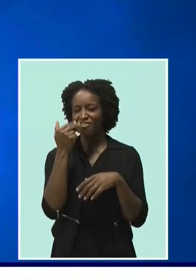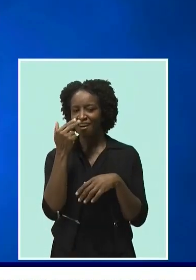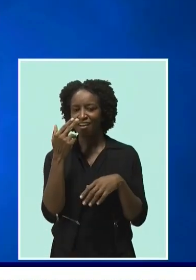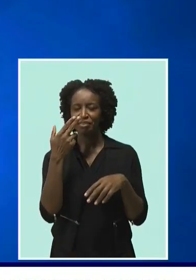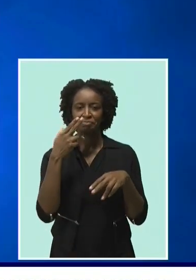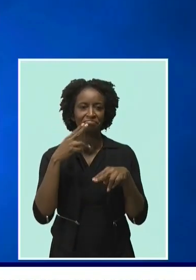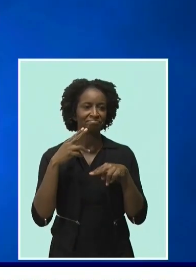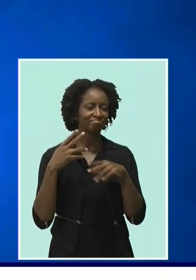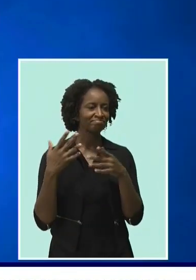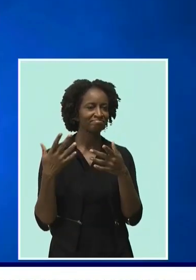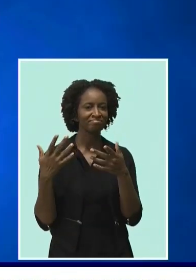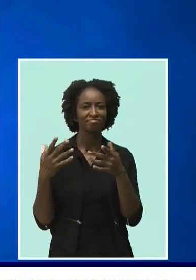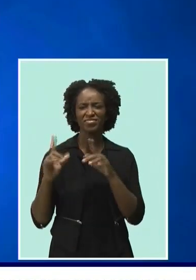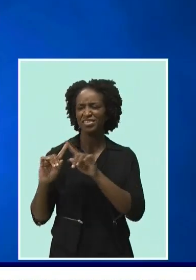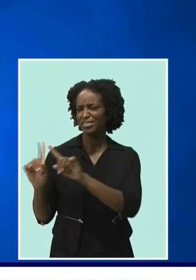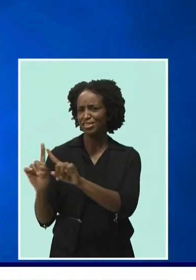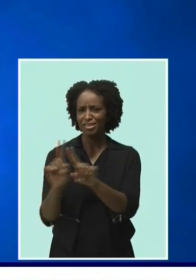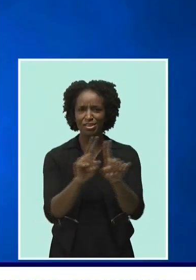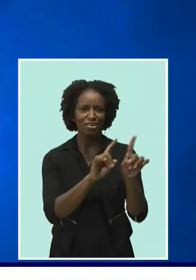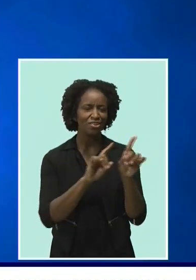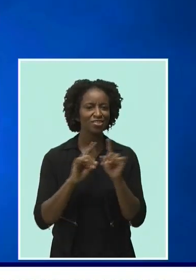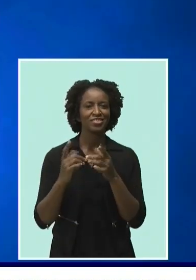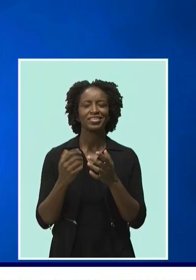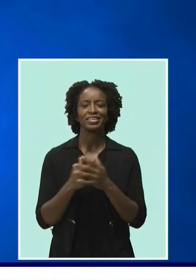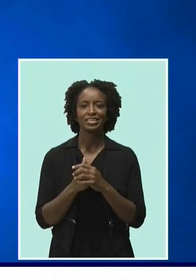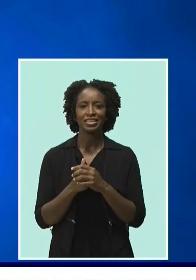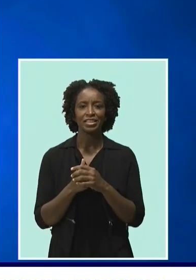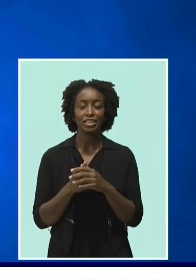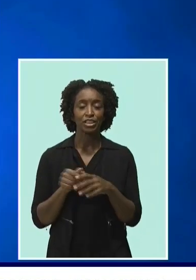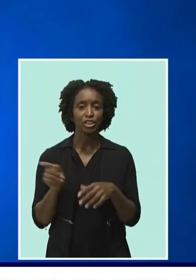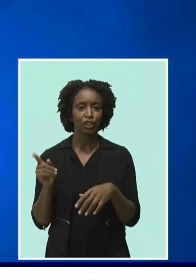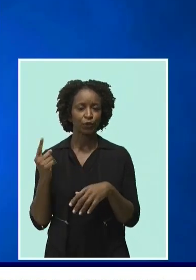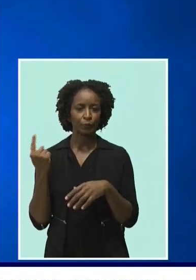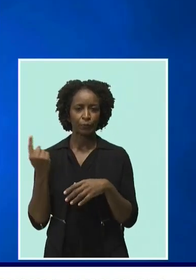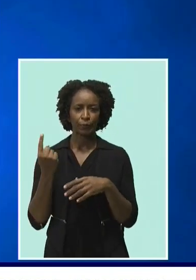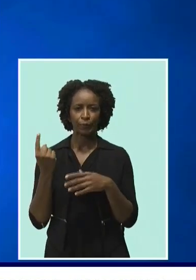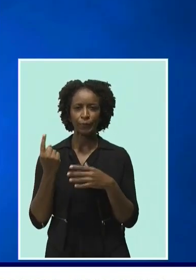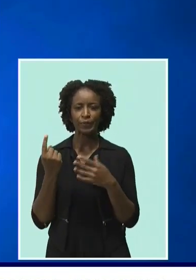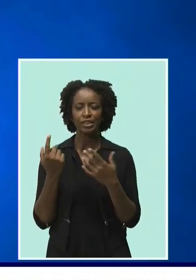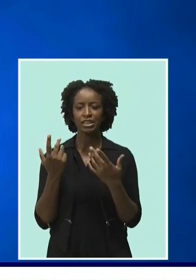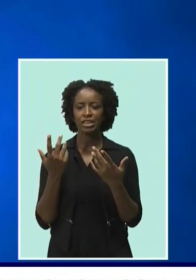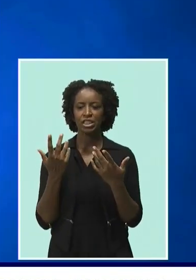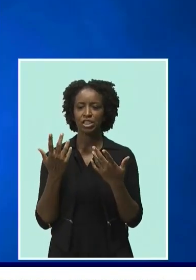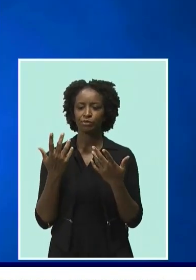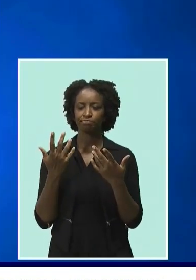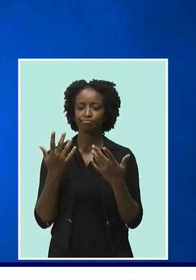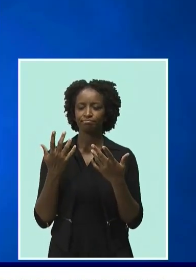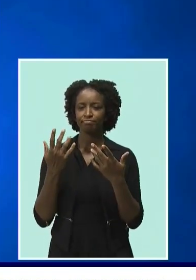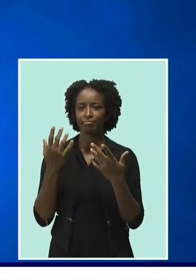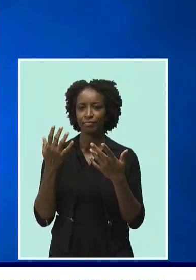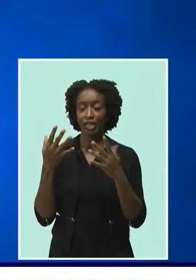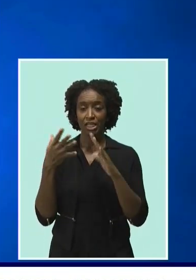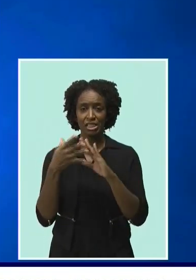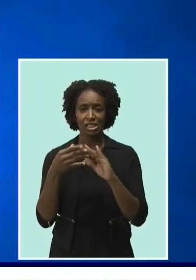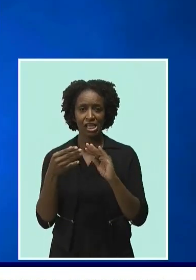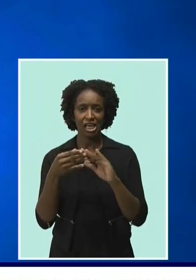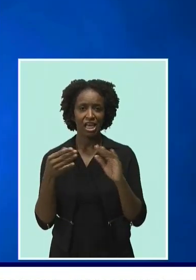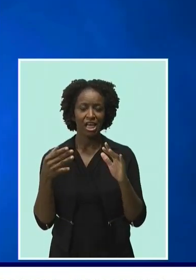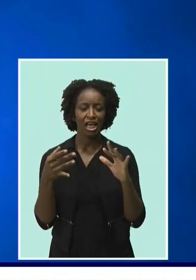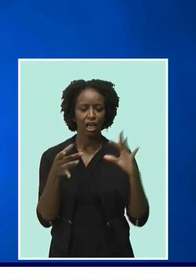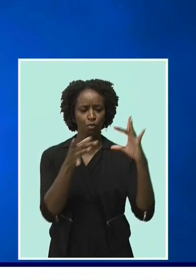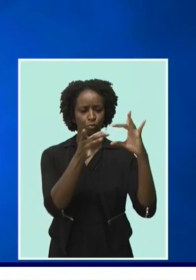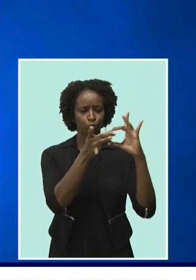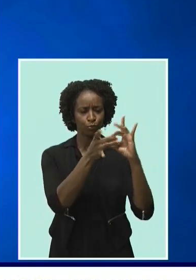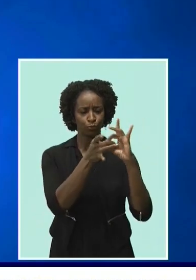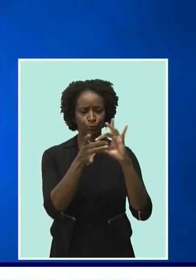One attribute which stood out was that he was always logical and methodical. In paying tribute, Minister responsible